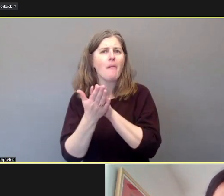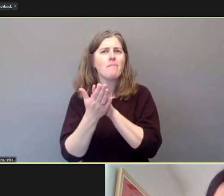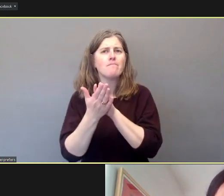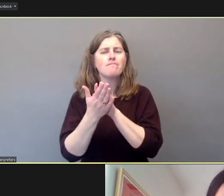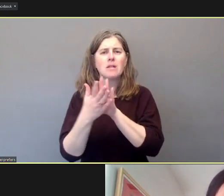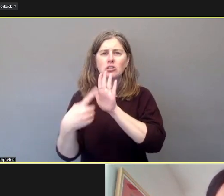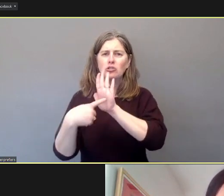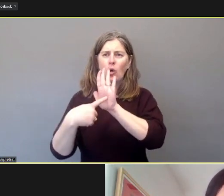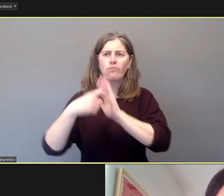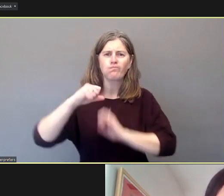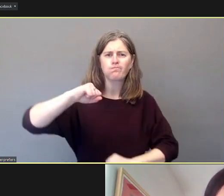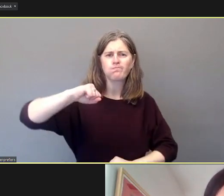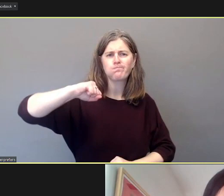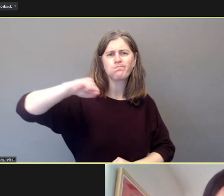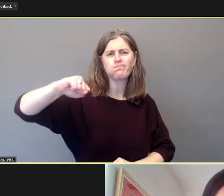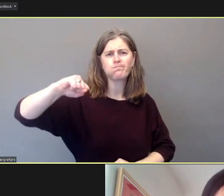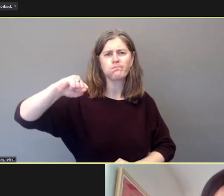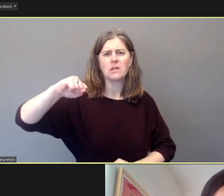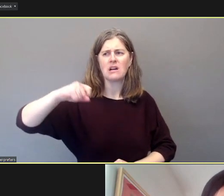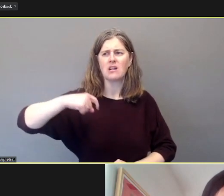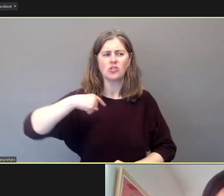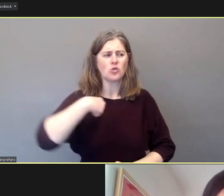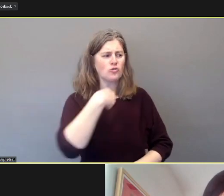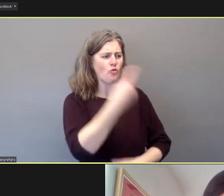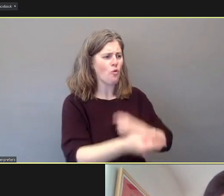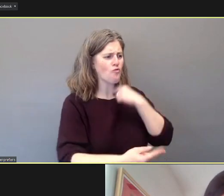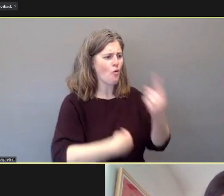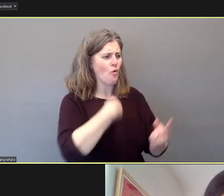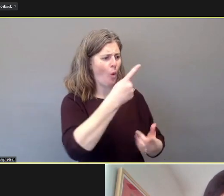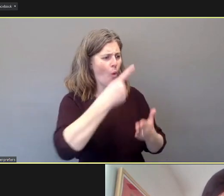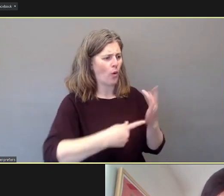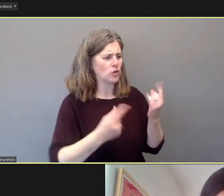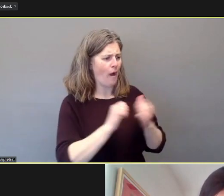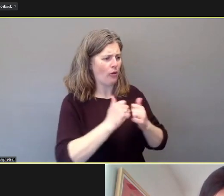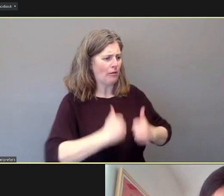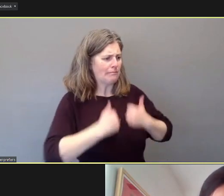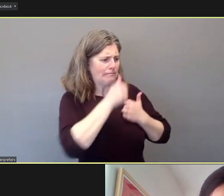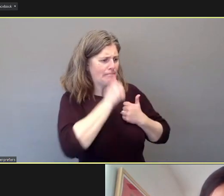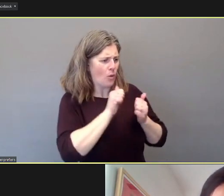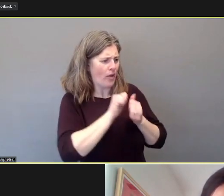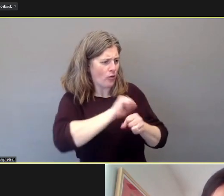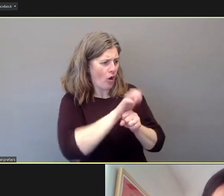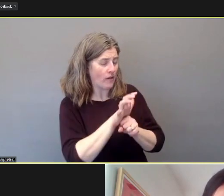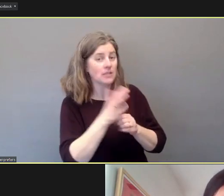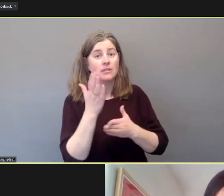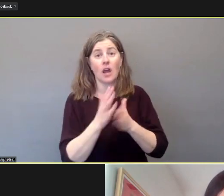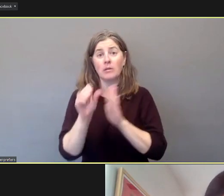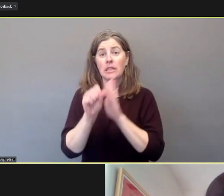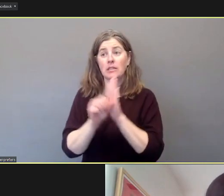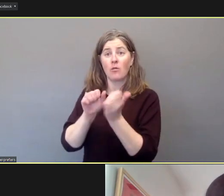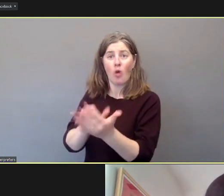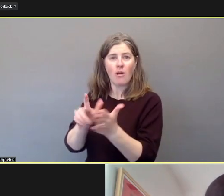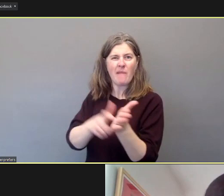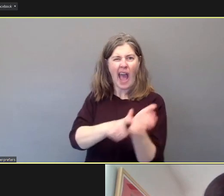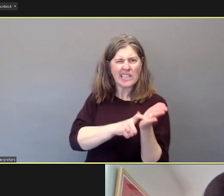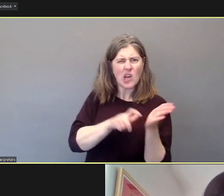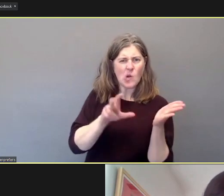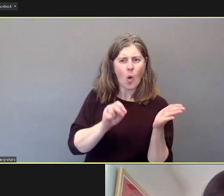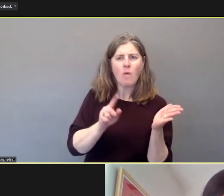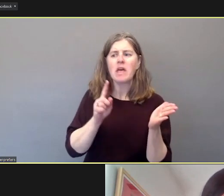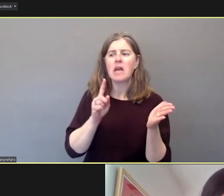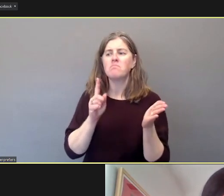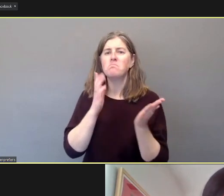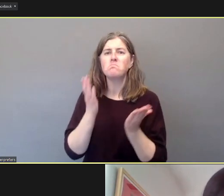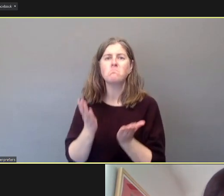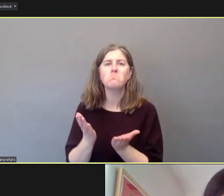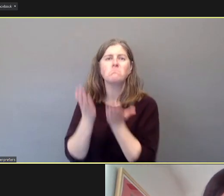of resistance to being told what to do and how to live with COVID. Some states take the approach where instead of a mandate, they simply put